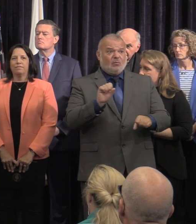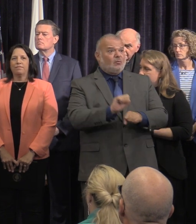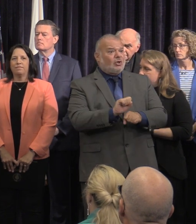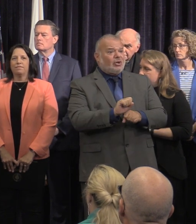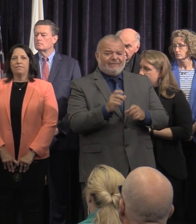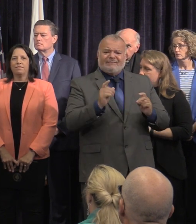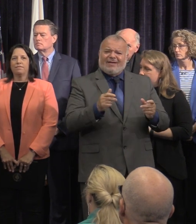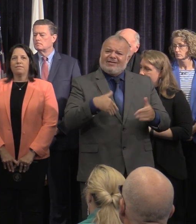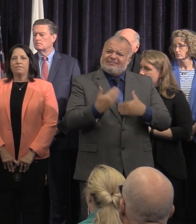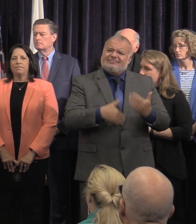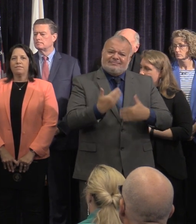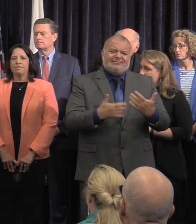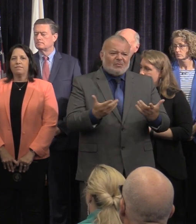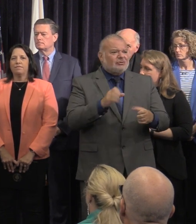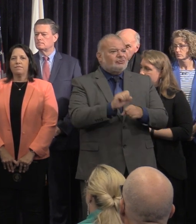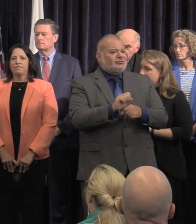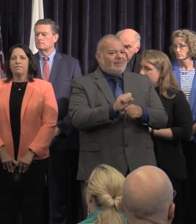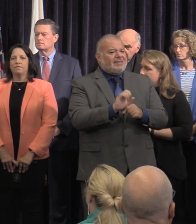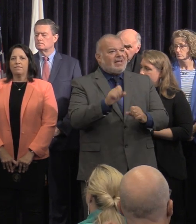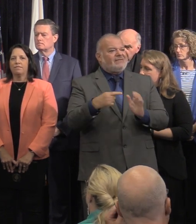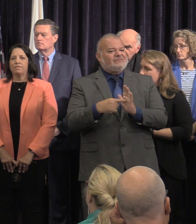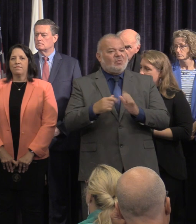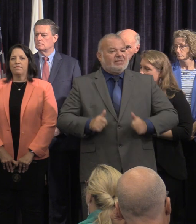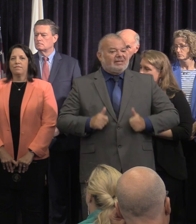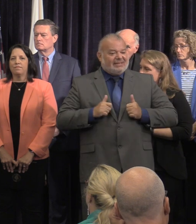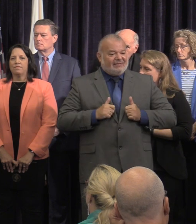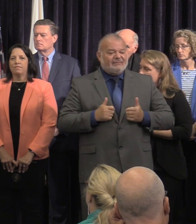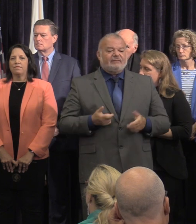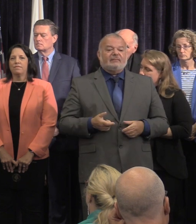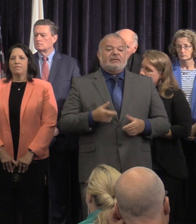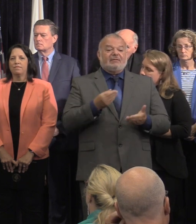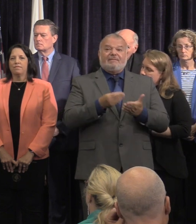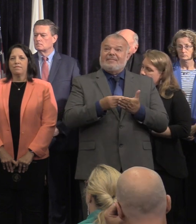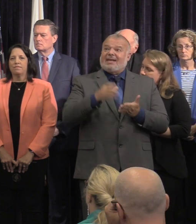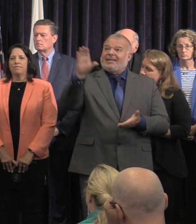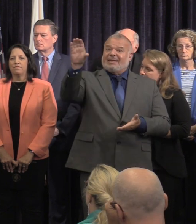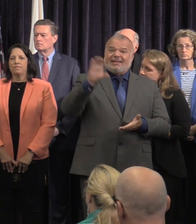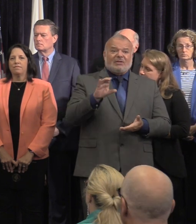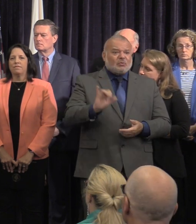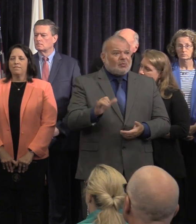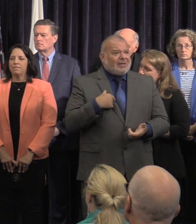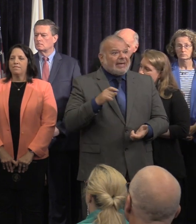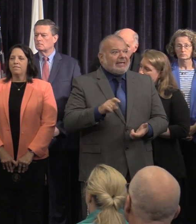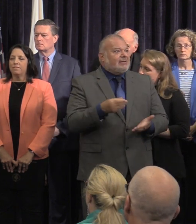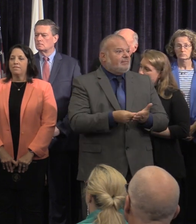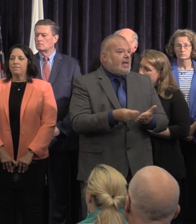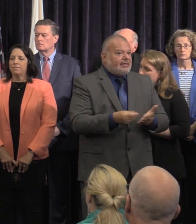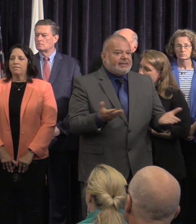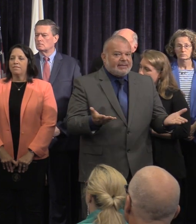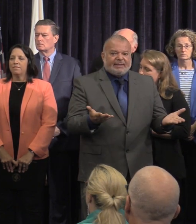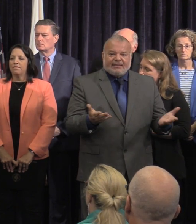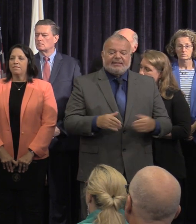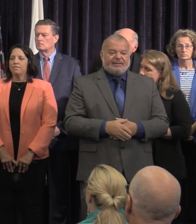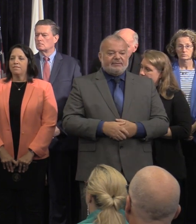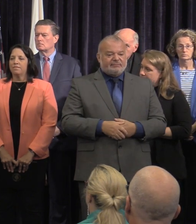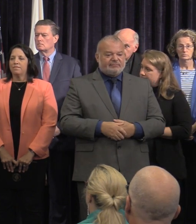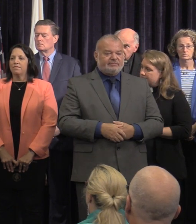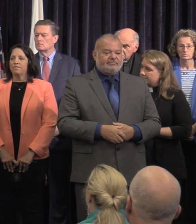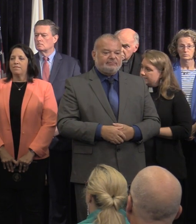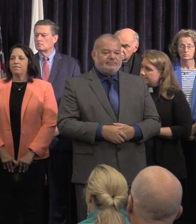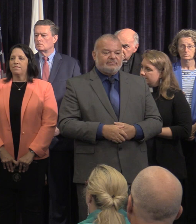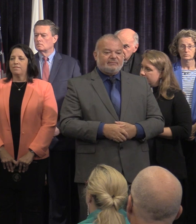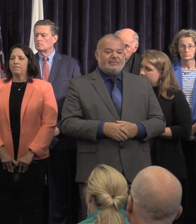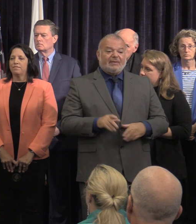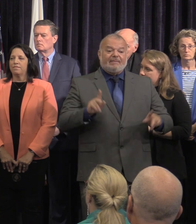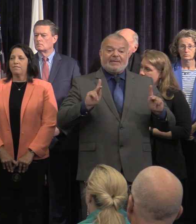We need action and intervention for funding to help us in this time. The truth is, our new